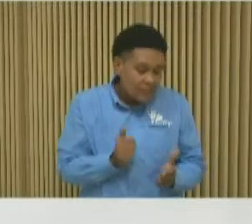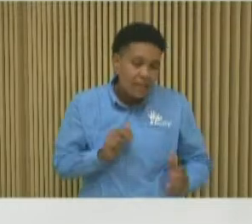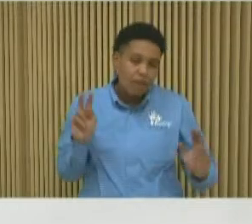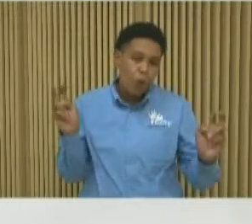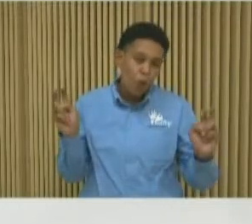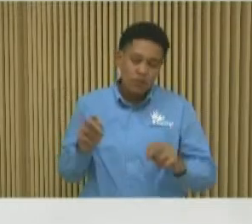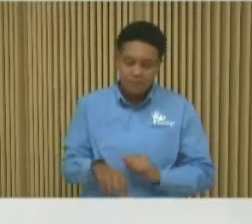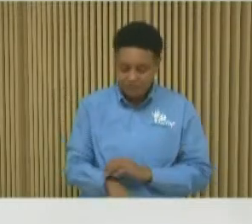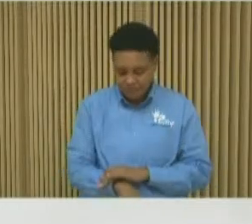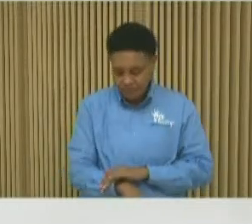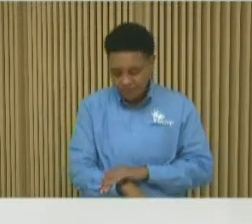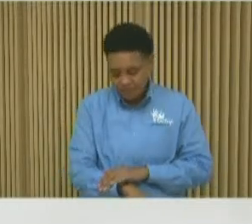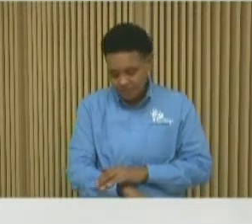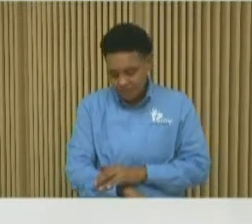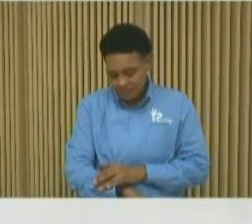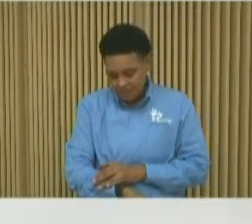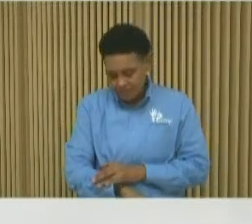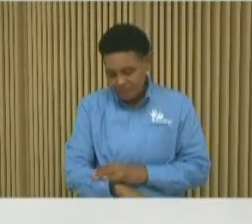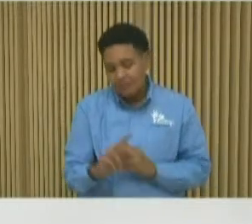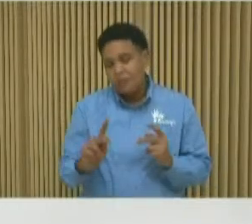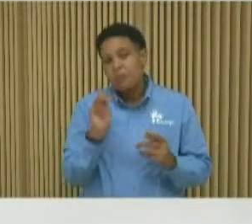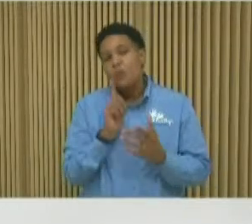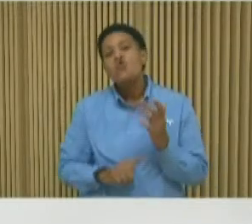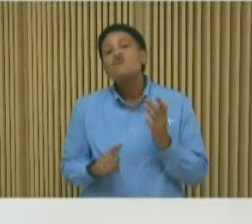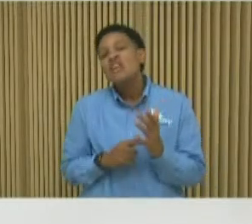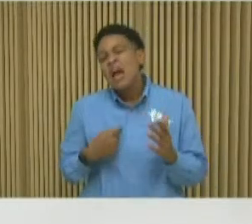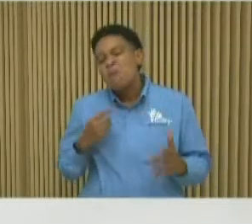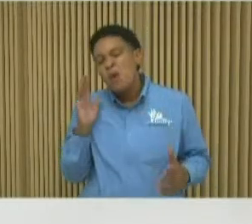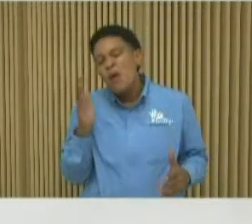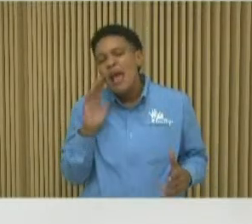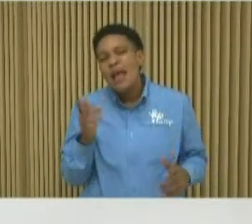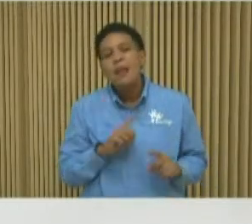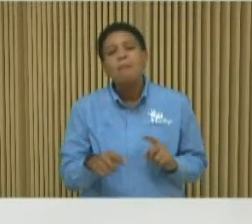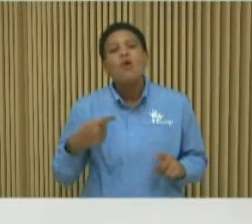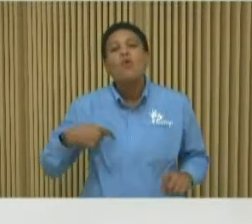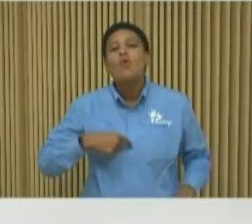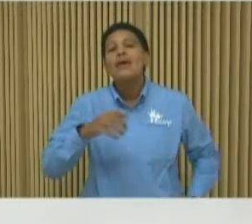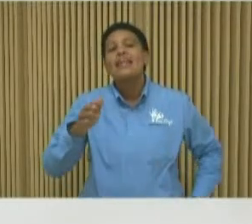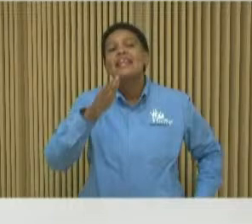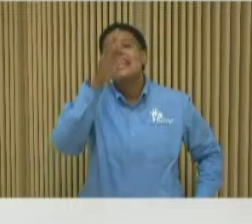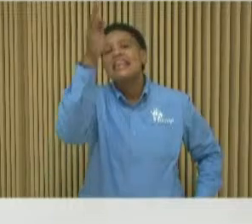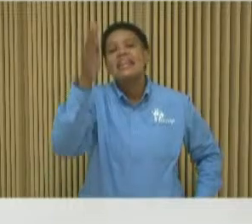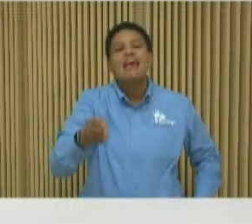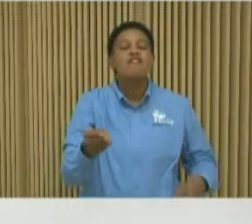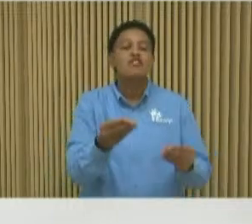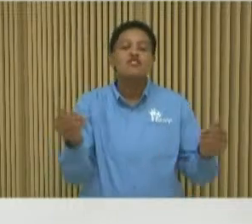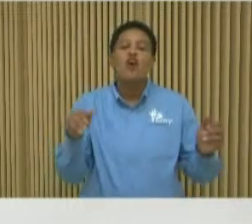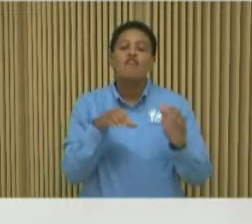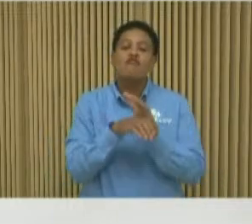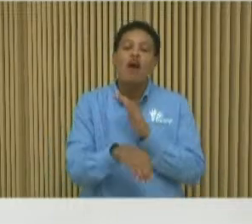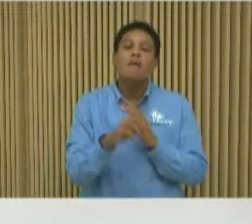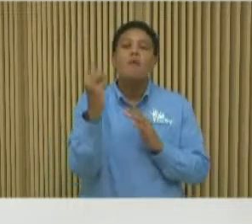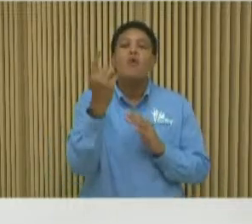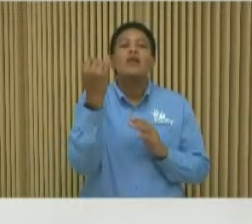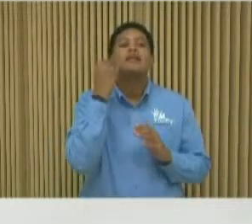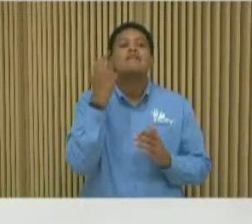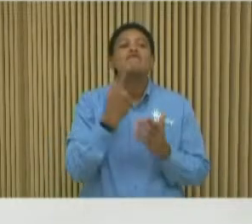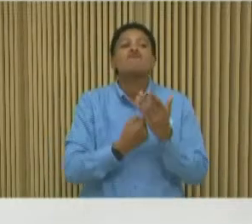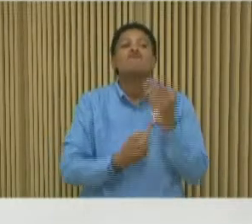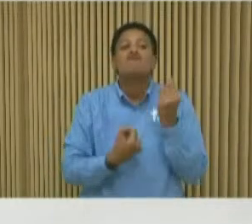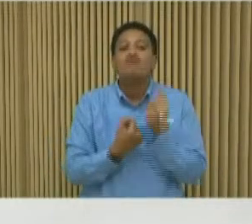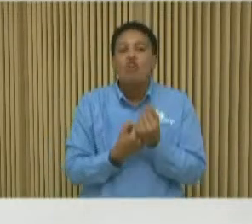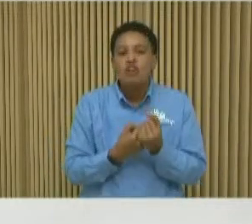this, and people will criticize me for it, but we are never going to solve crime unless there's trust